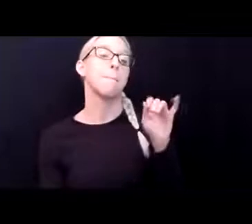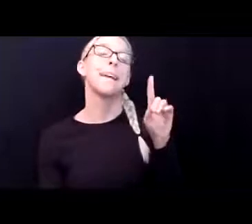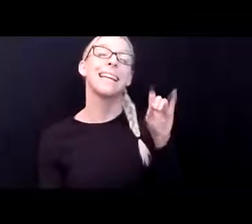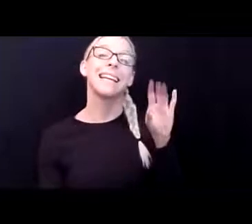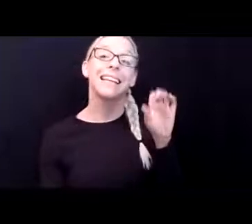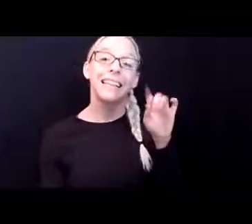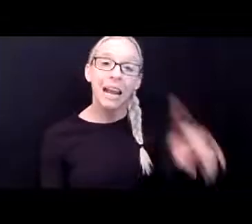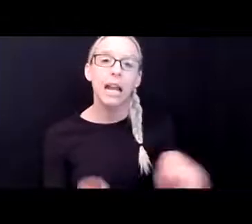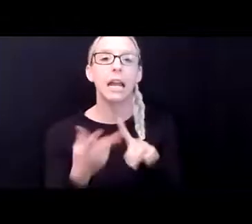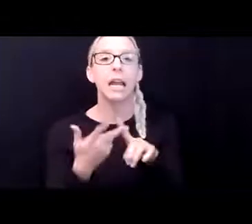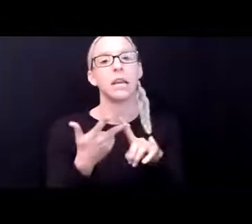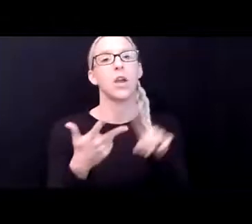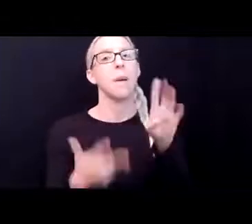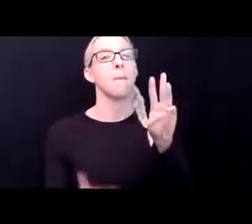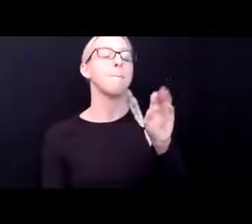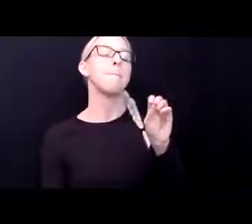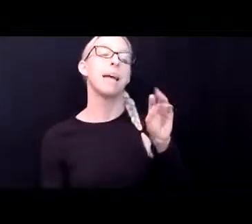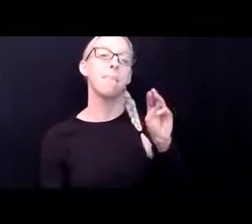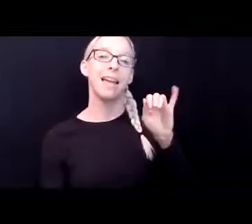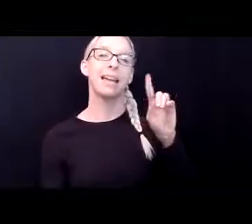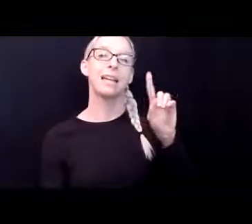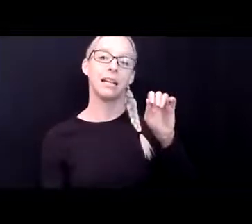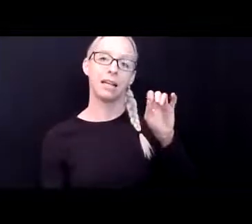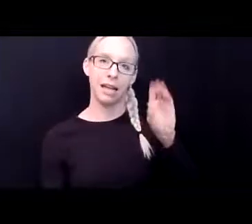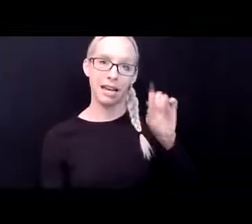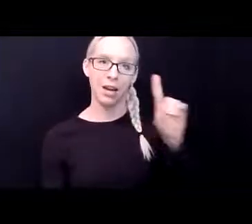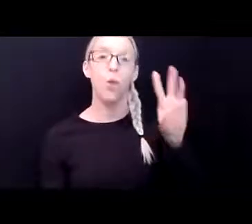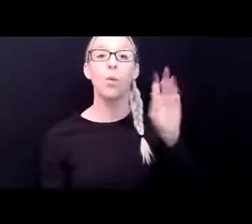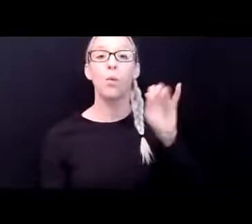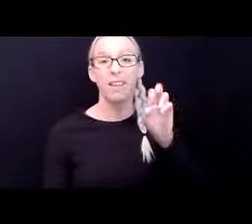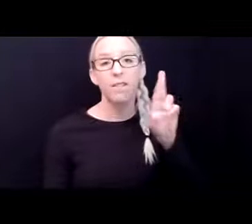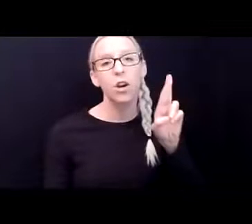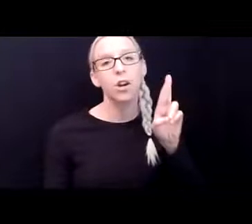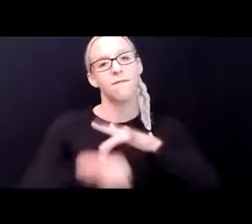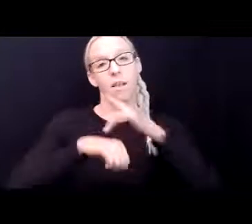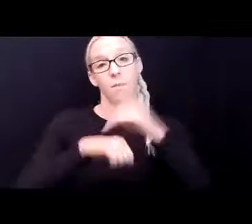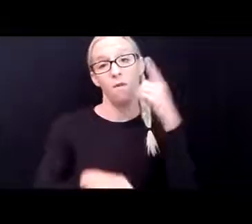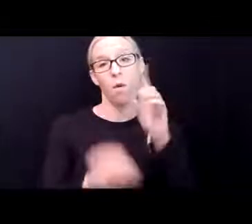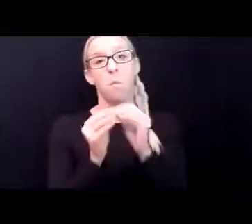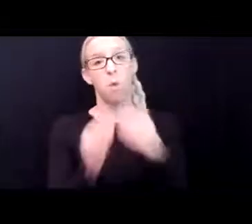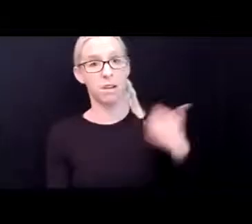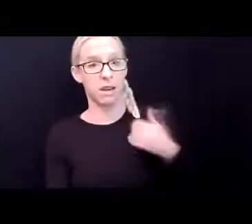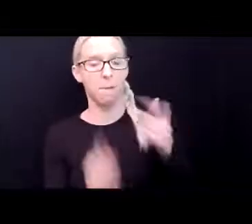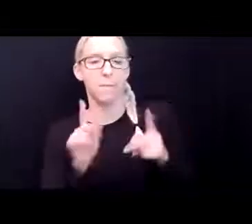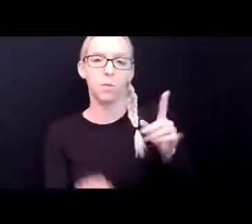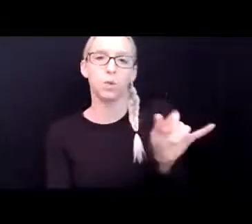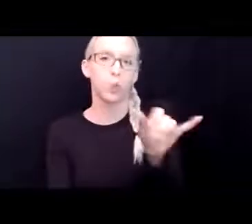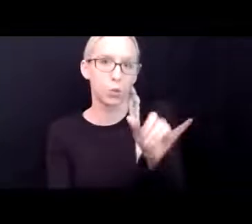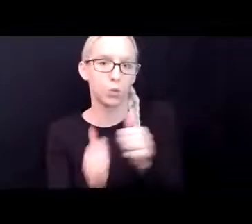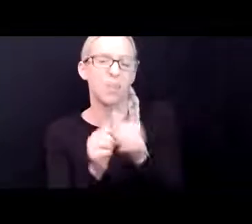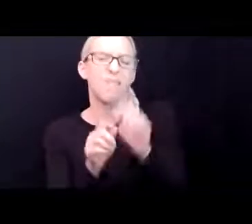waiver programs, are also there for our younger population with differing kinds of disabilities,